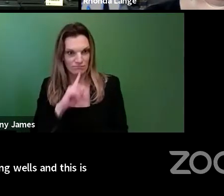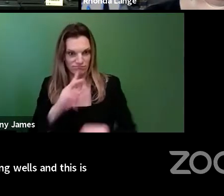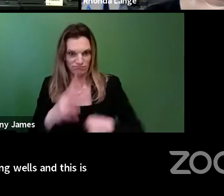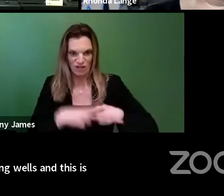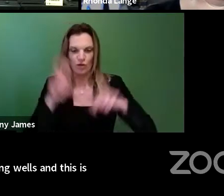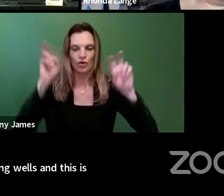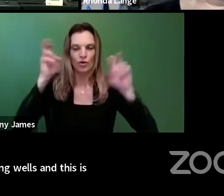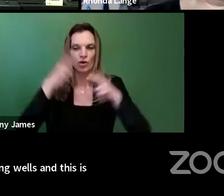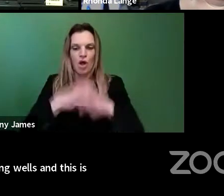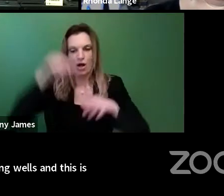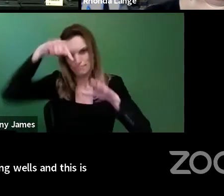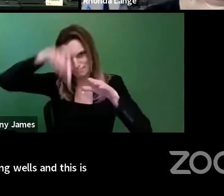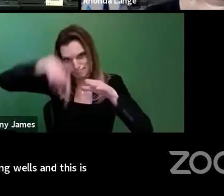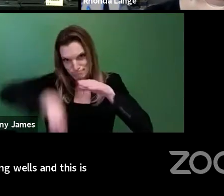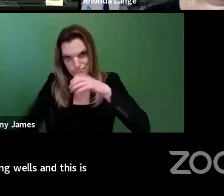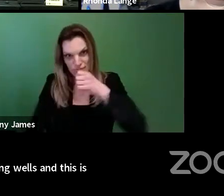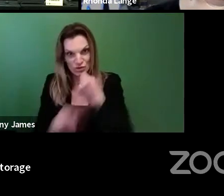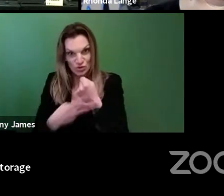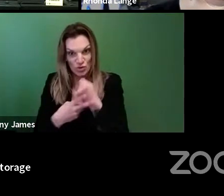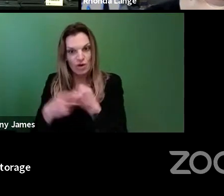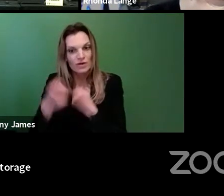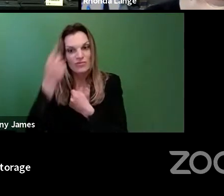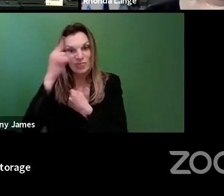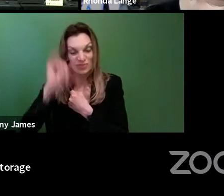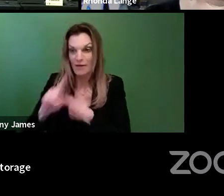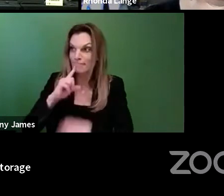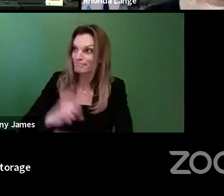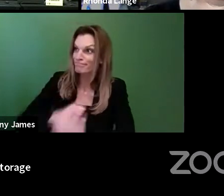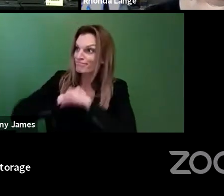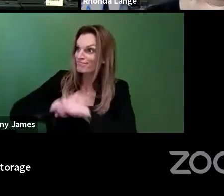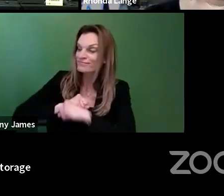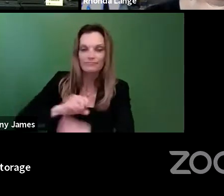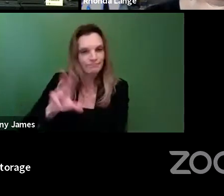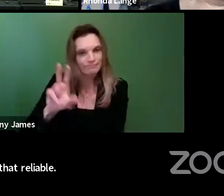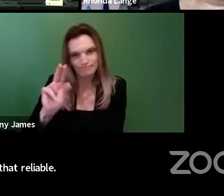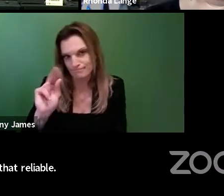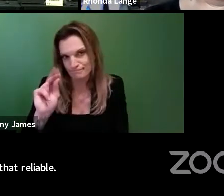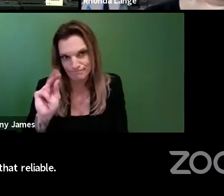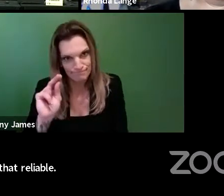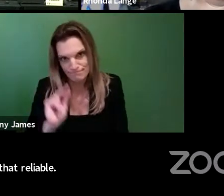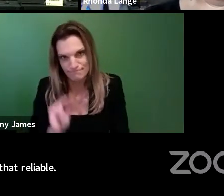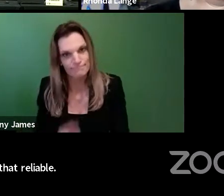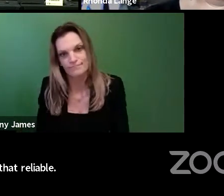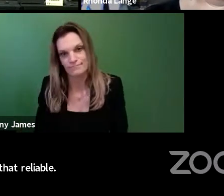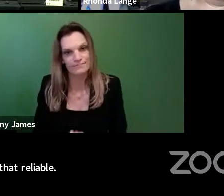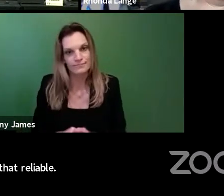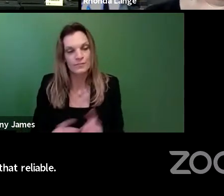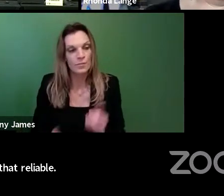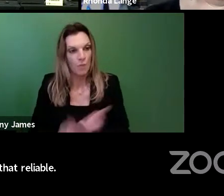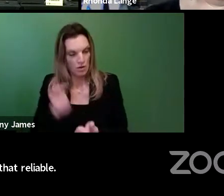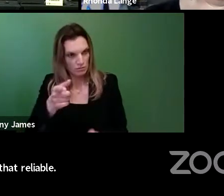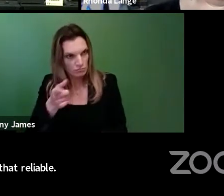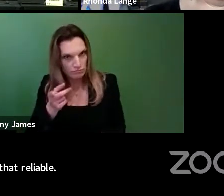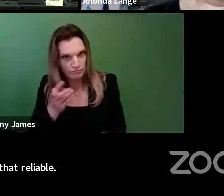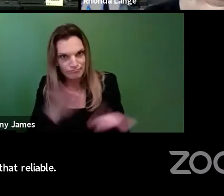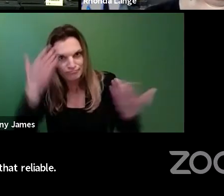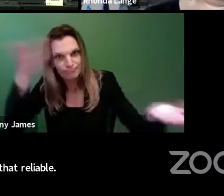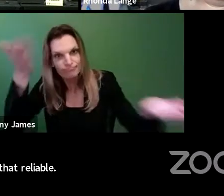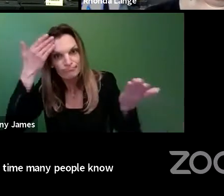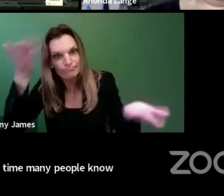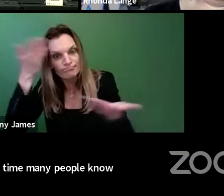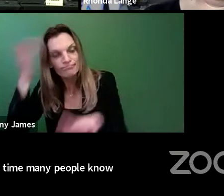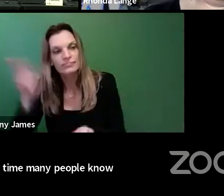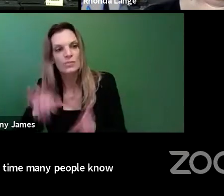that reliable and not easy to track. And the first time many people know about it is because their wells